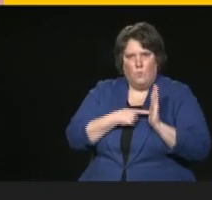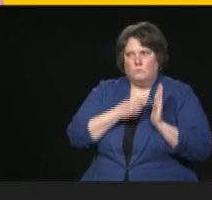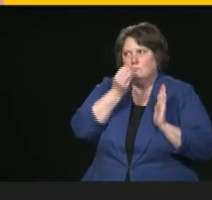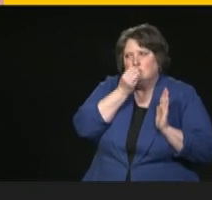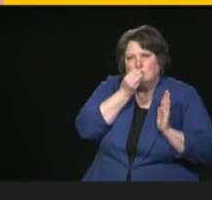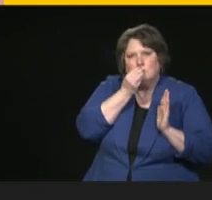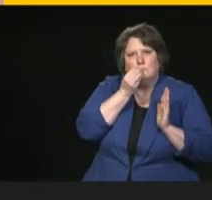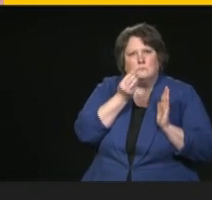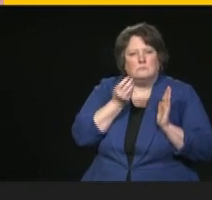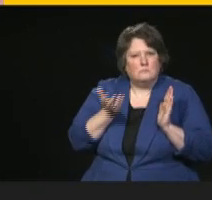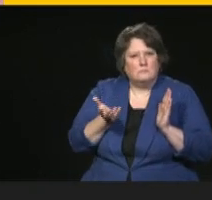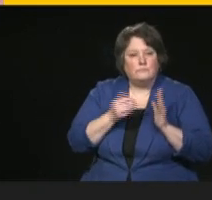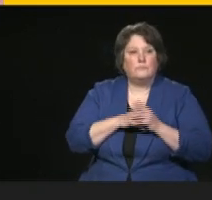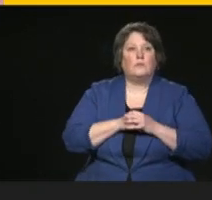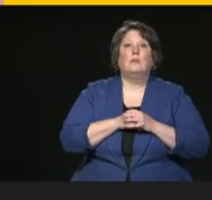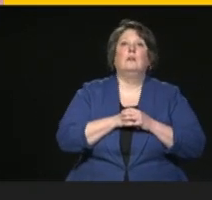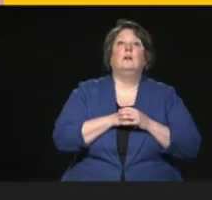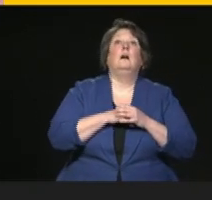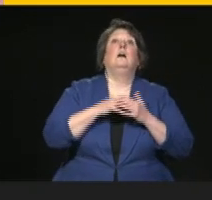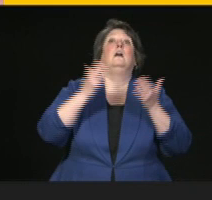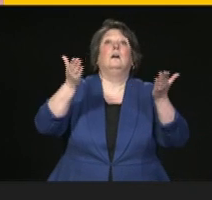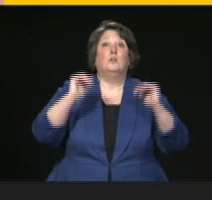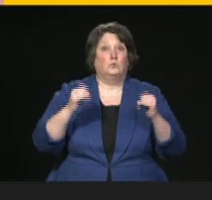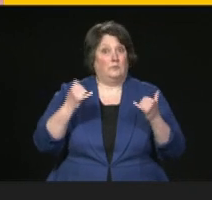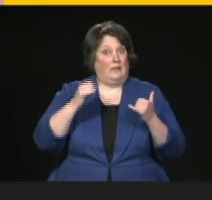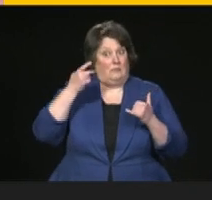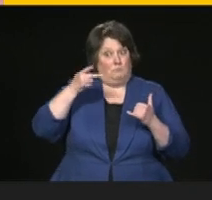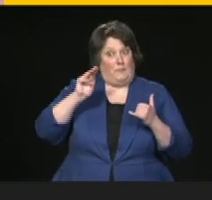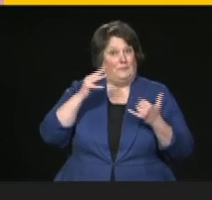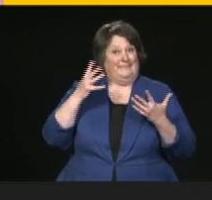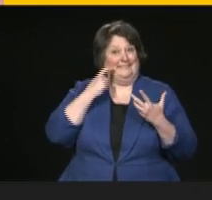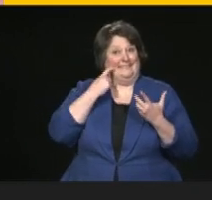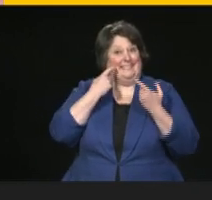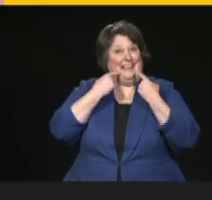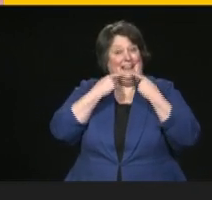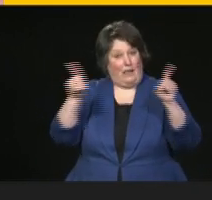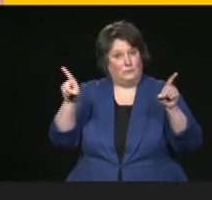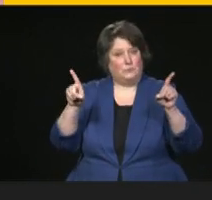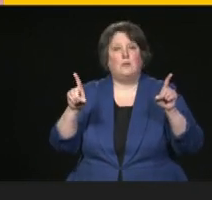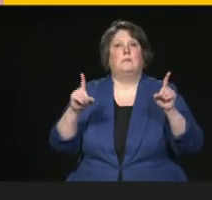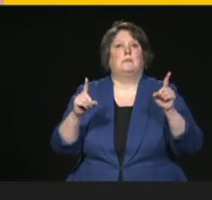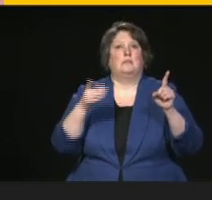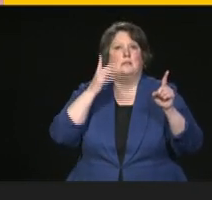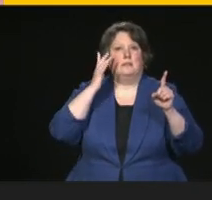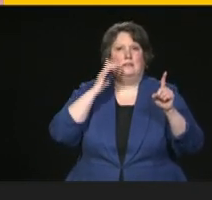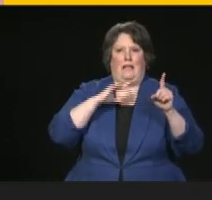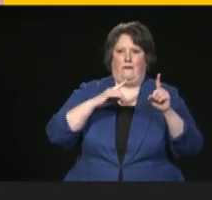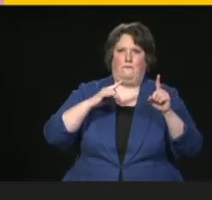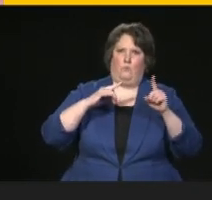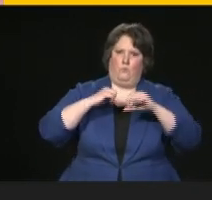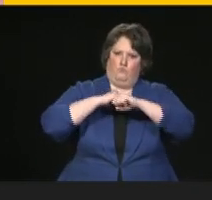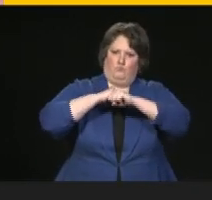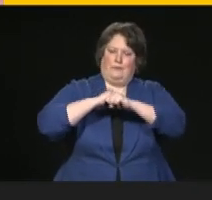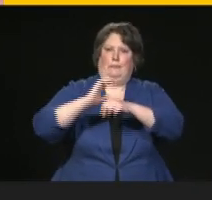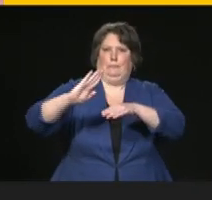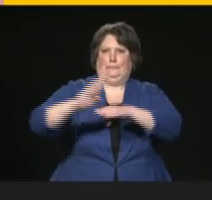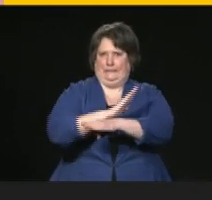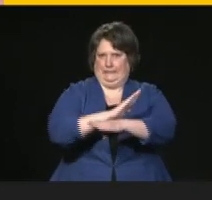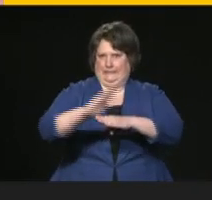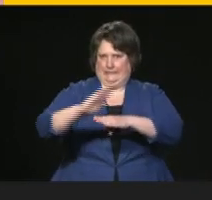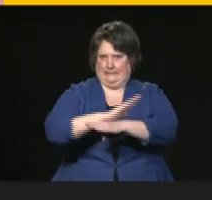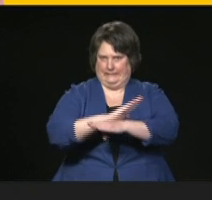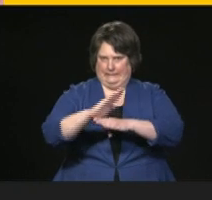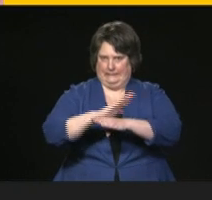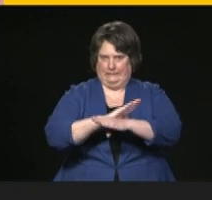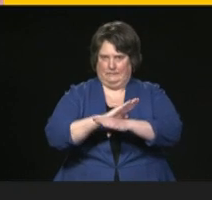step. It's to protect the integrity of the plane itself. This economic plane is extremely